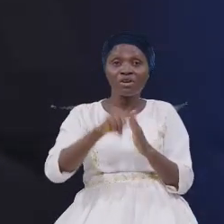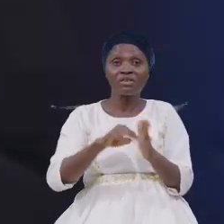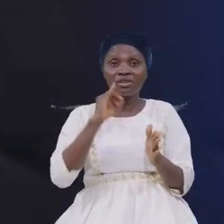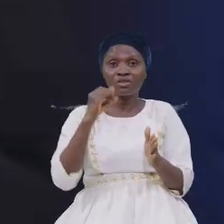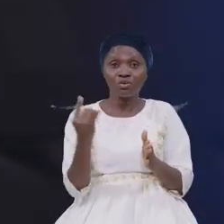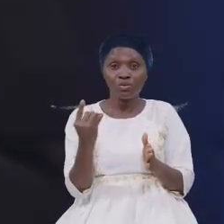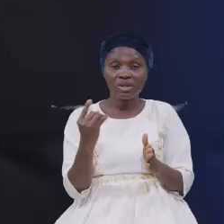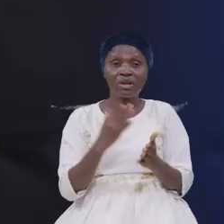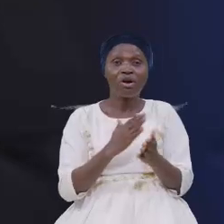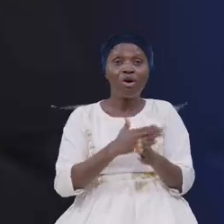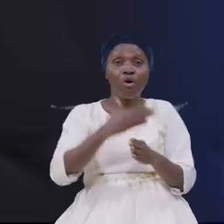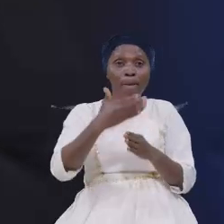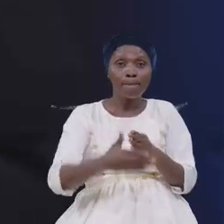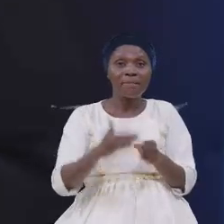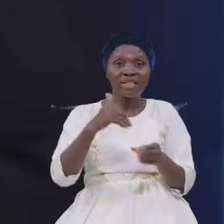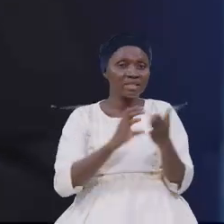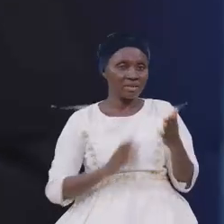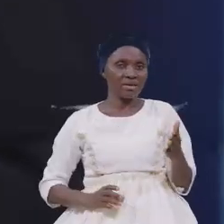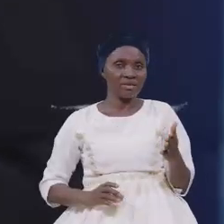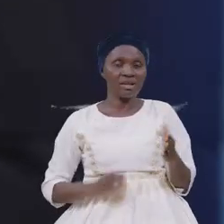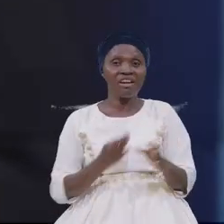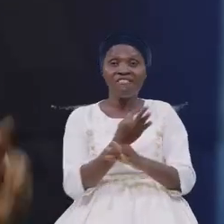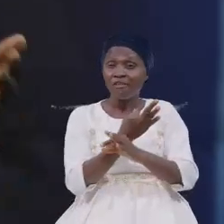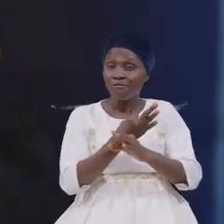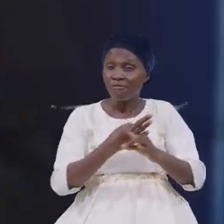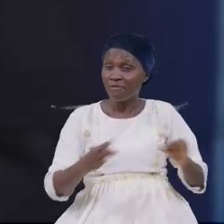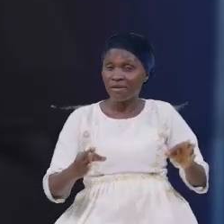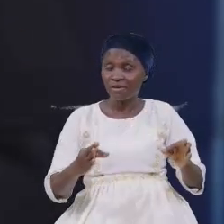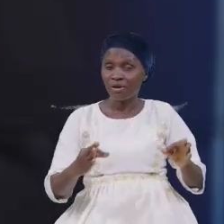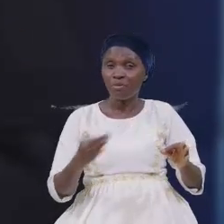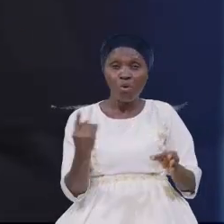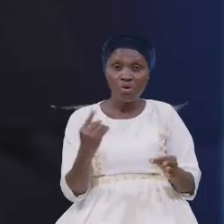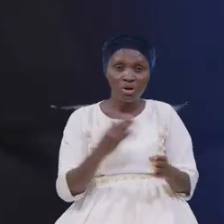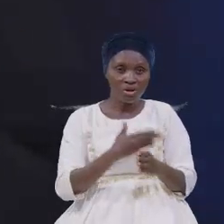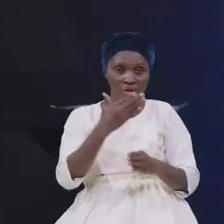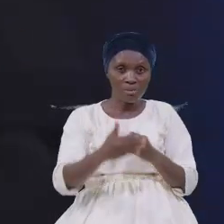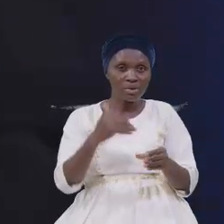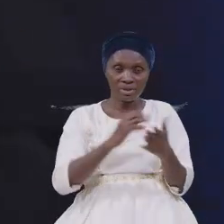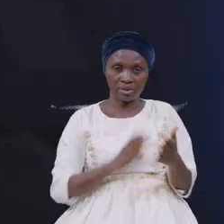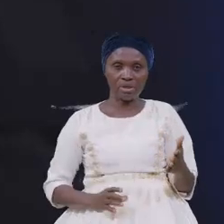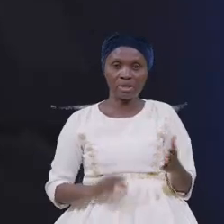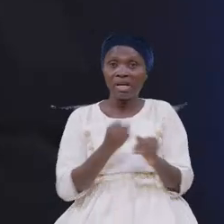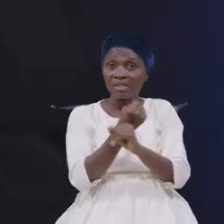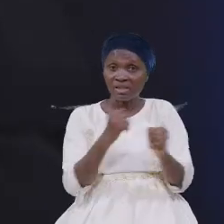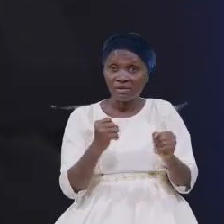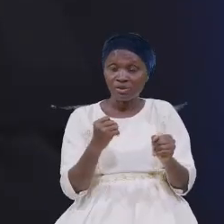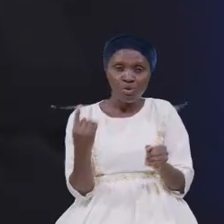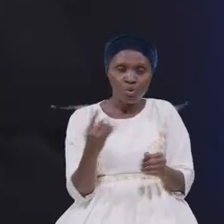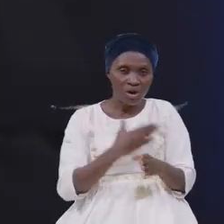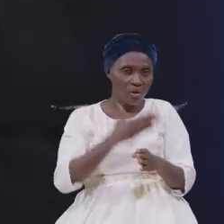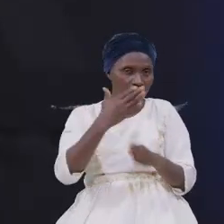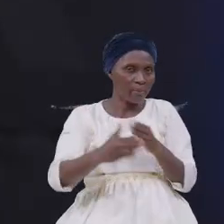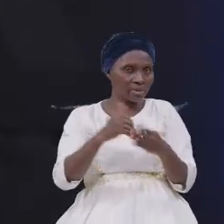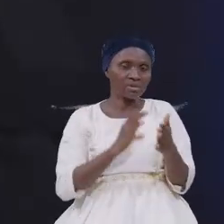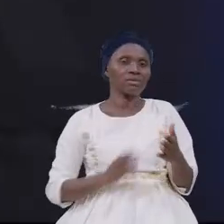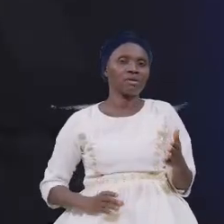Christ. Freedom, only complete in Christ. Salvation, only complete in Christ. healing